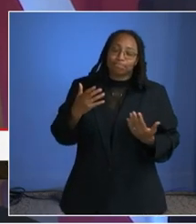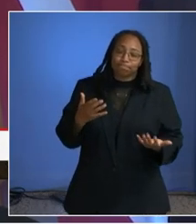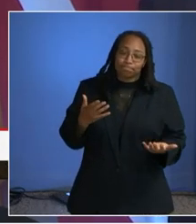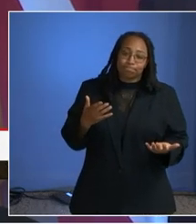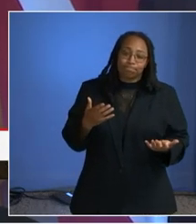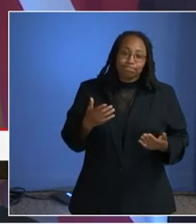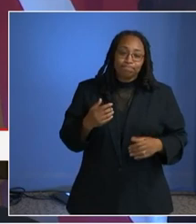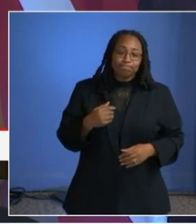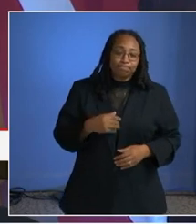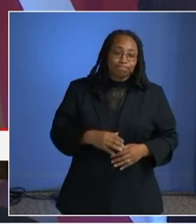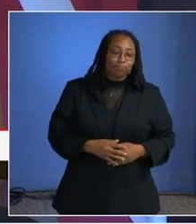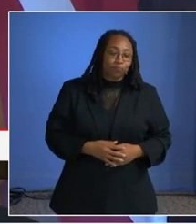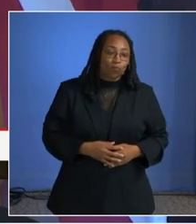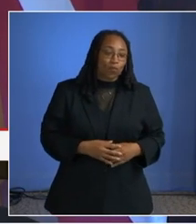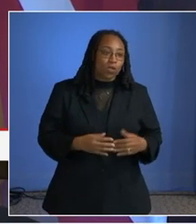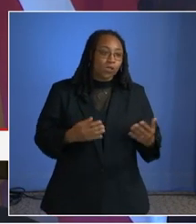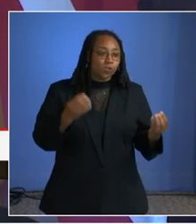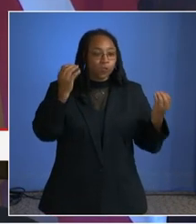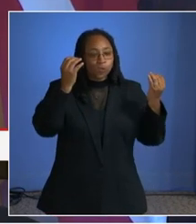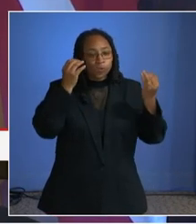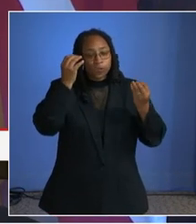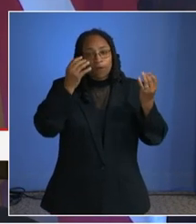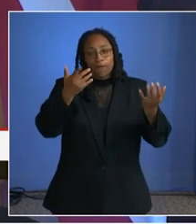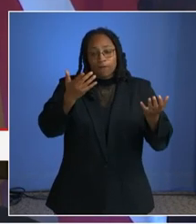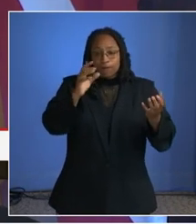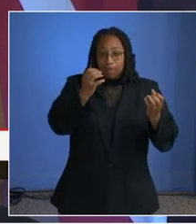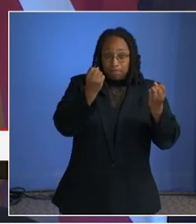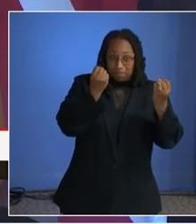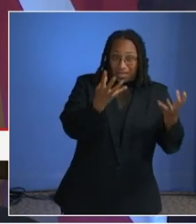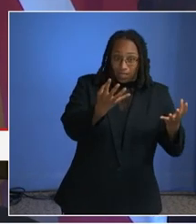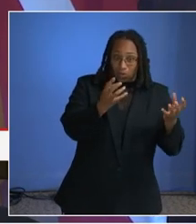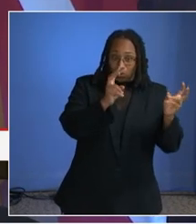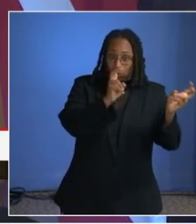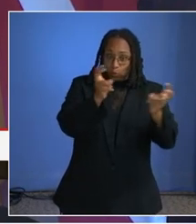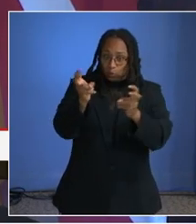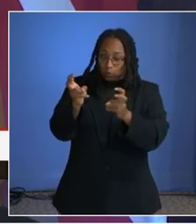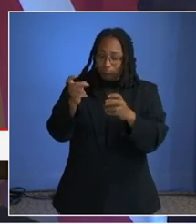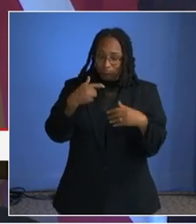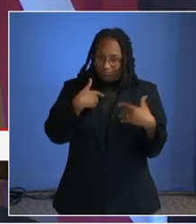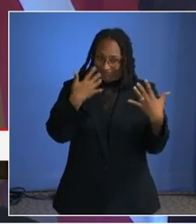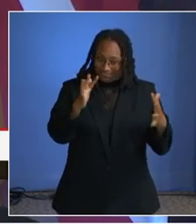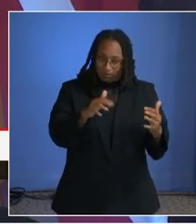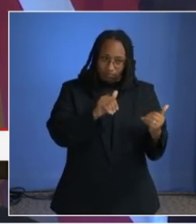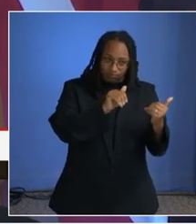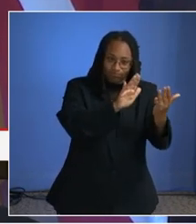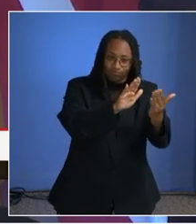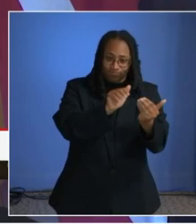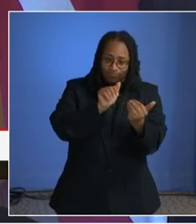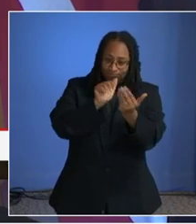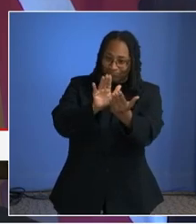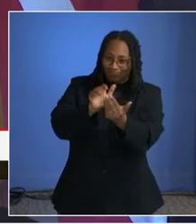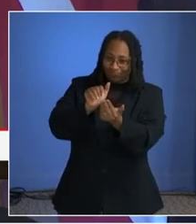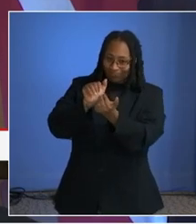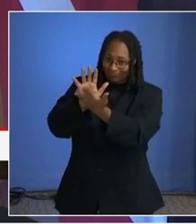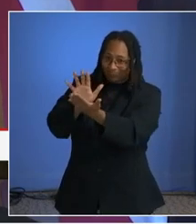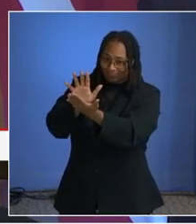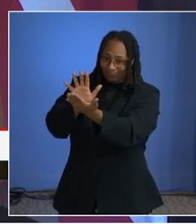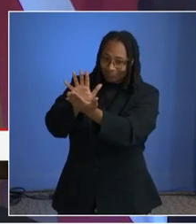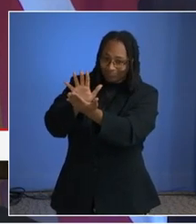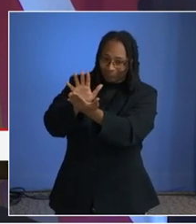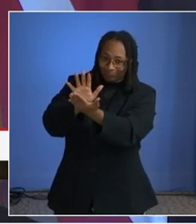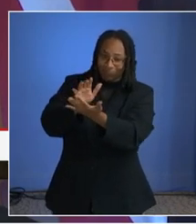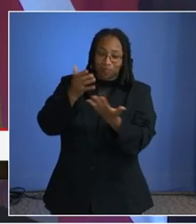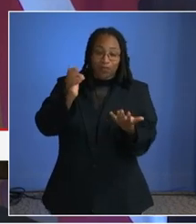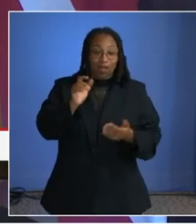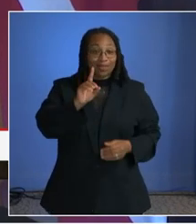police, to making the policies of treating our police officers when employment matters different than any other employee. And in some cases they